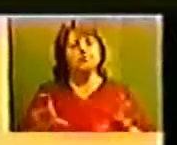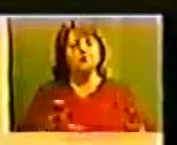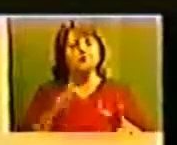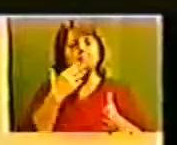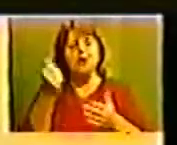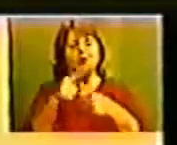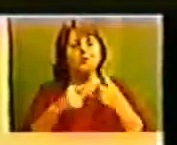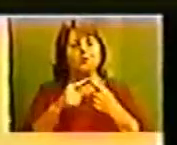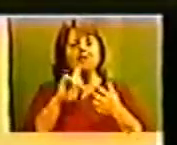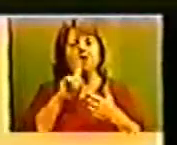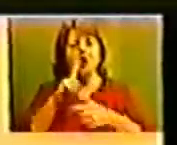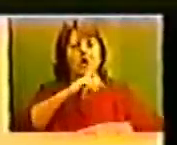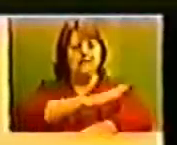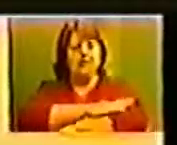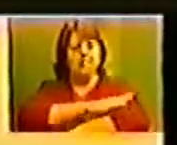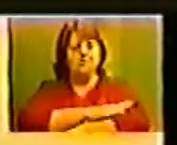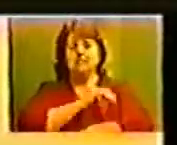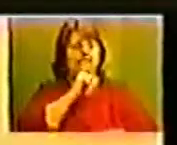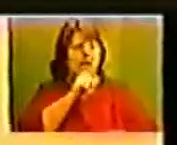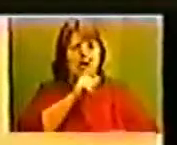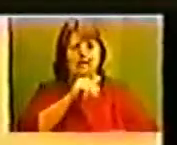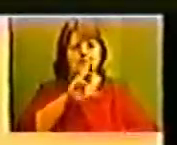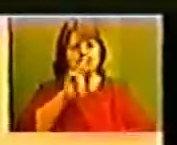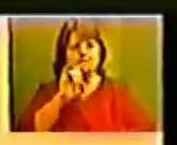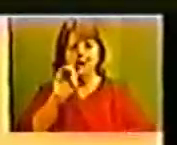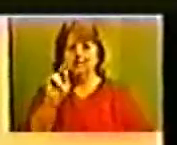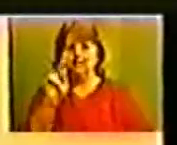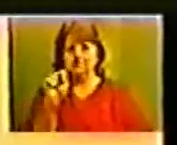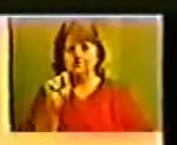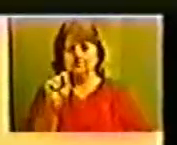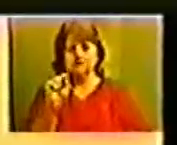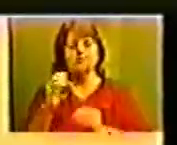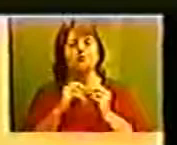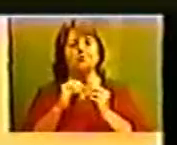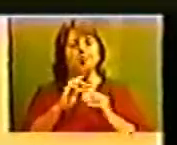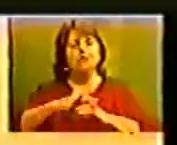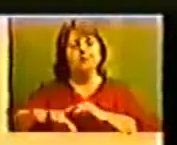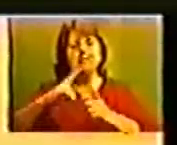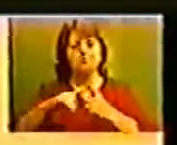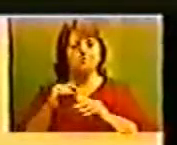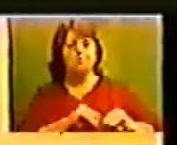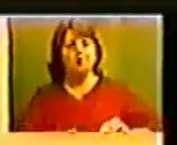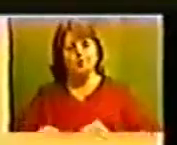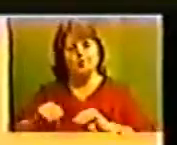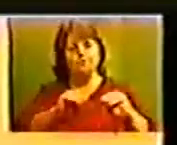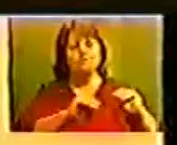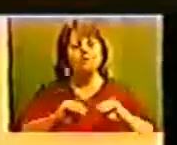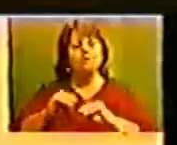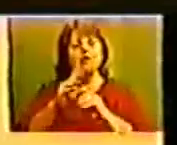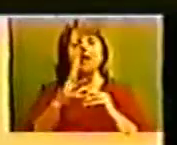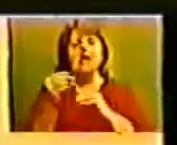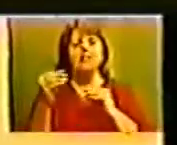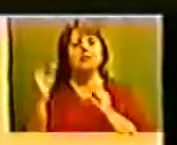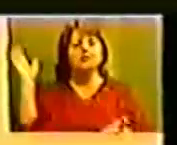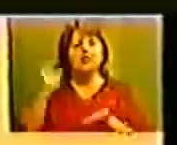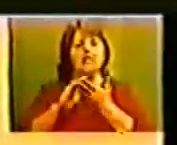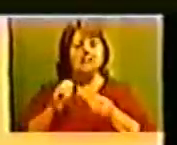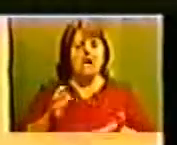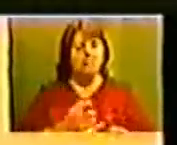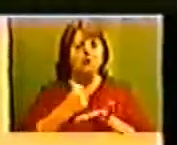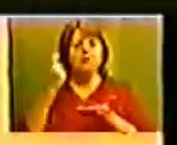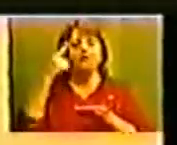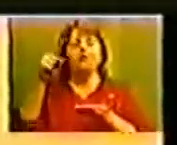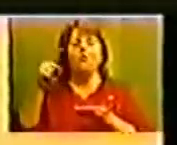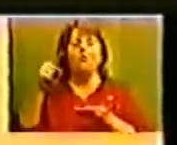do better when there are tables instead of desks. There's more space to move around, and there's less